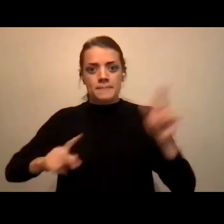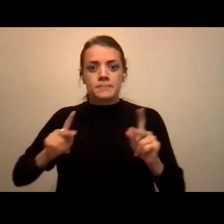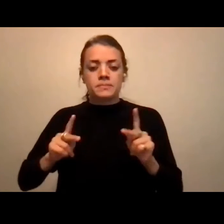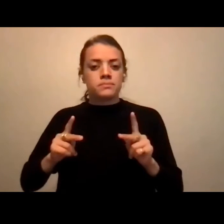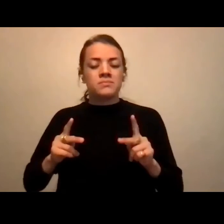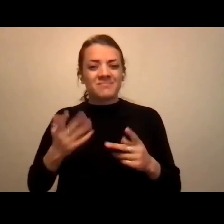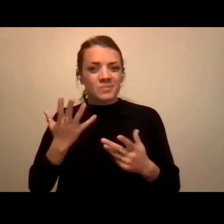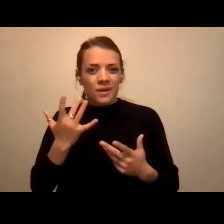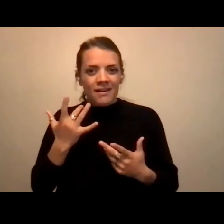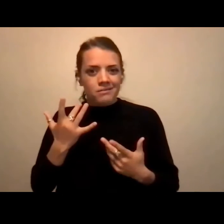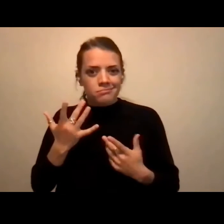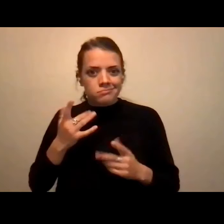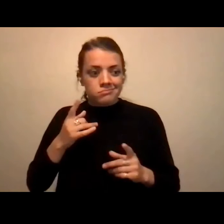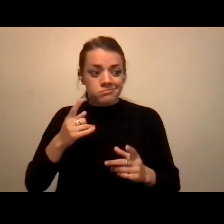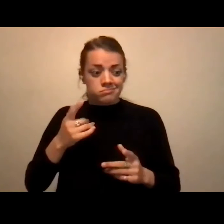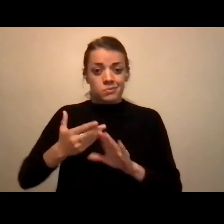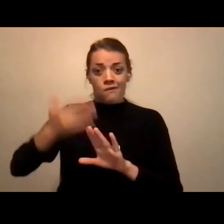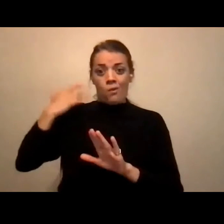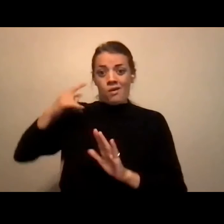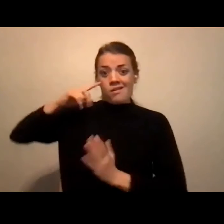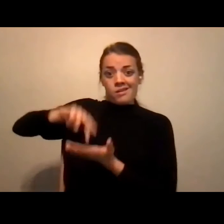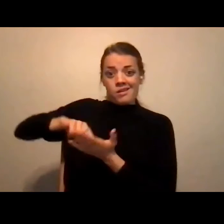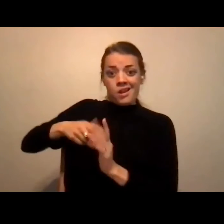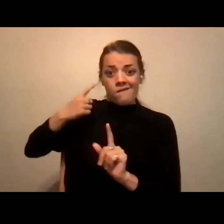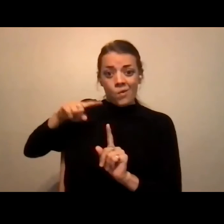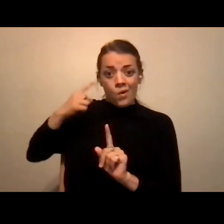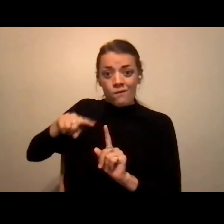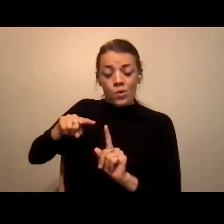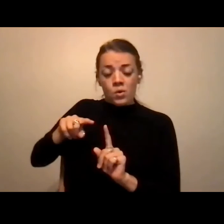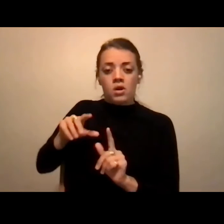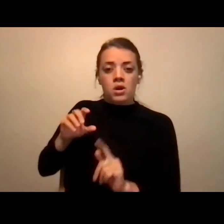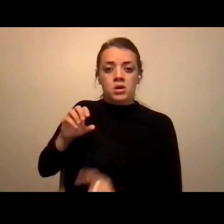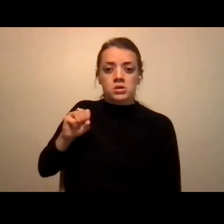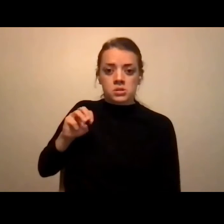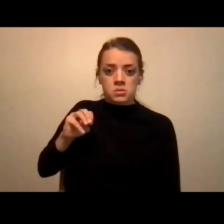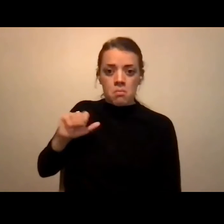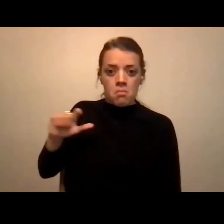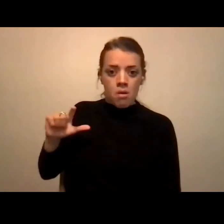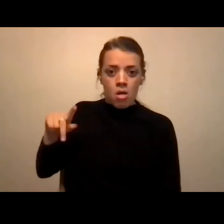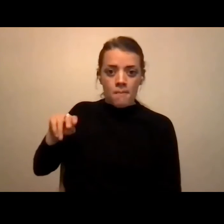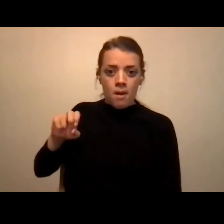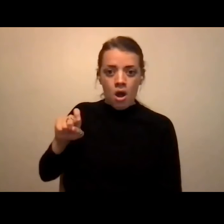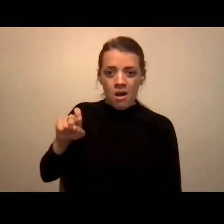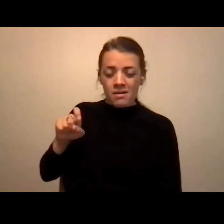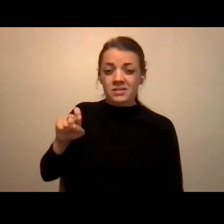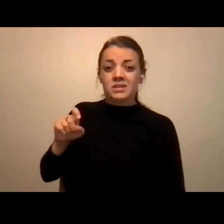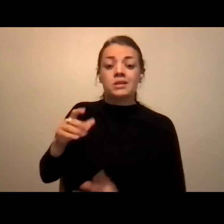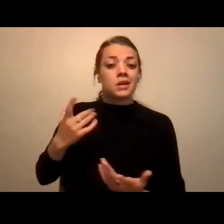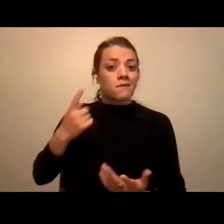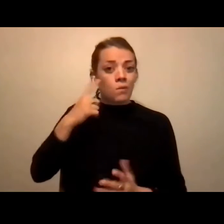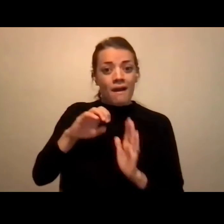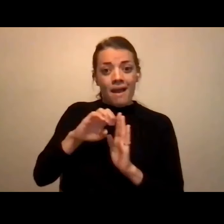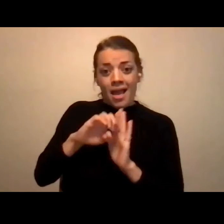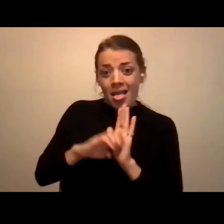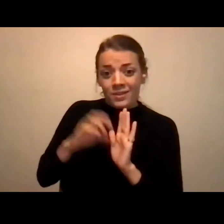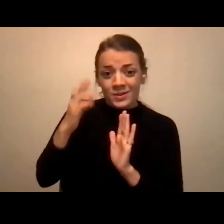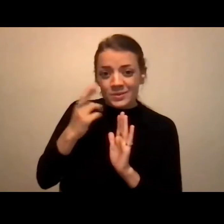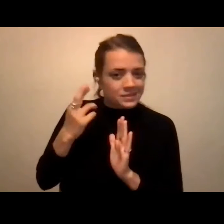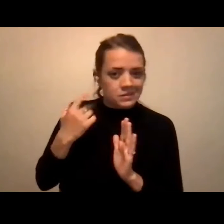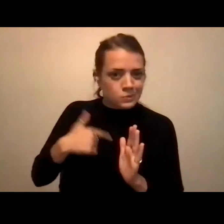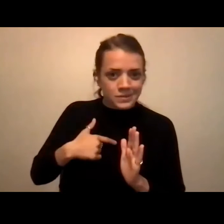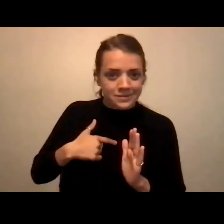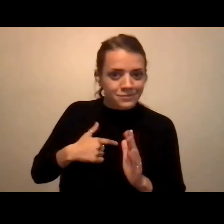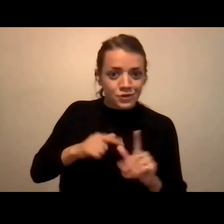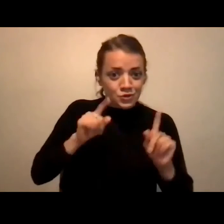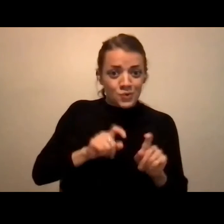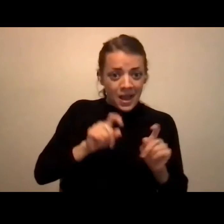treat smallpox. And for ethical reasons, we don't do trials with smallpox. That would be really